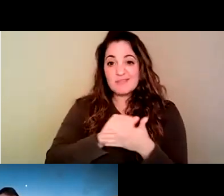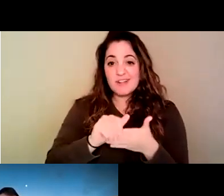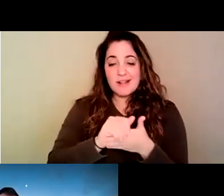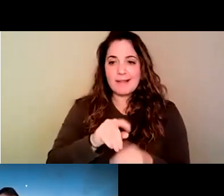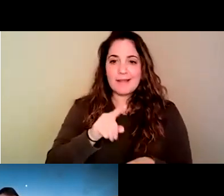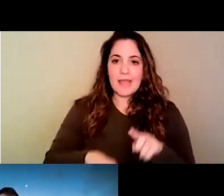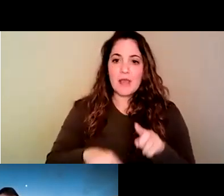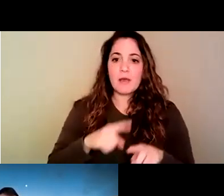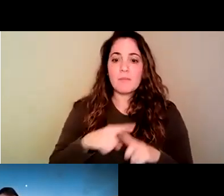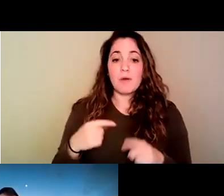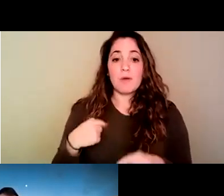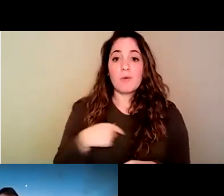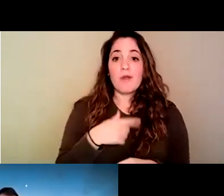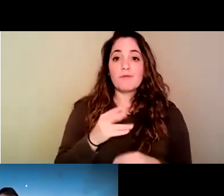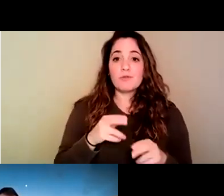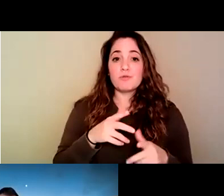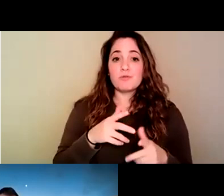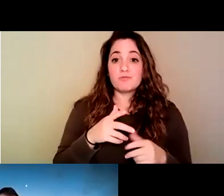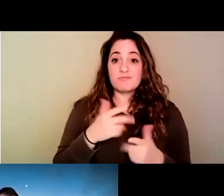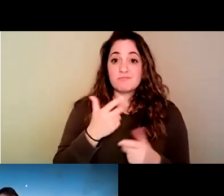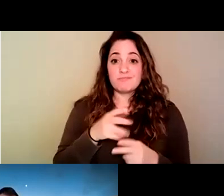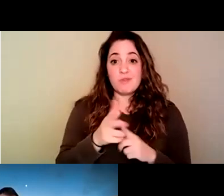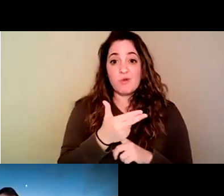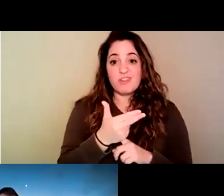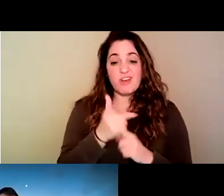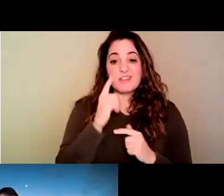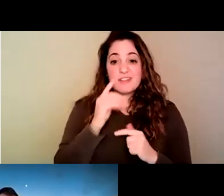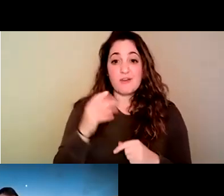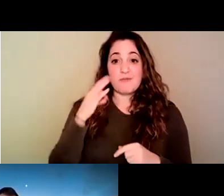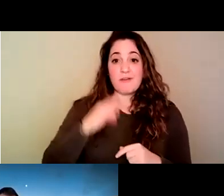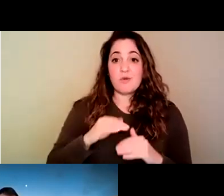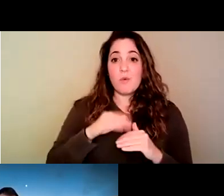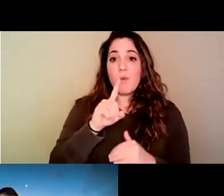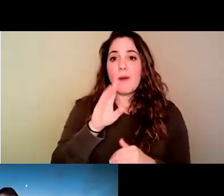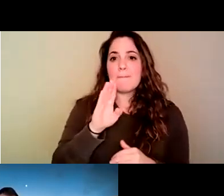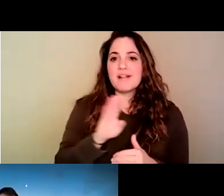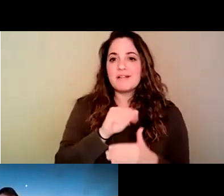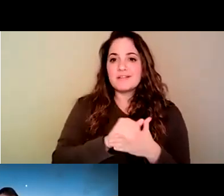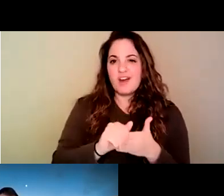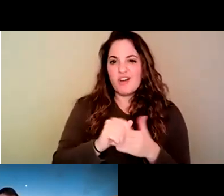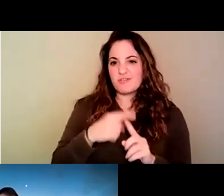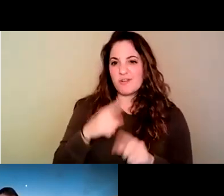few resorts that produced total revenue north of $1 billion in